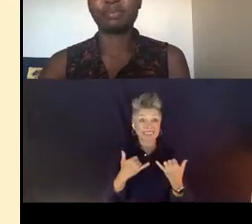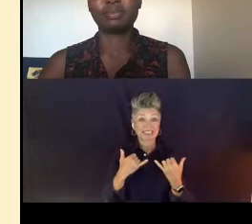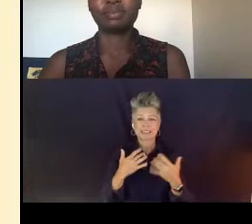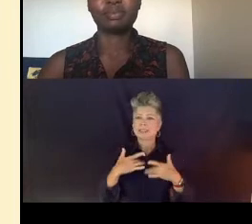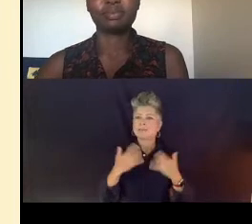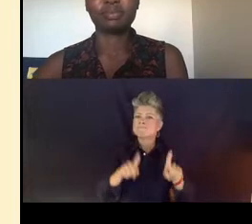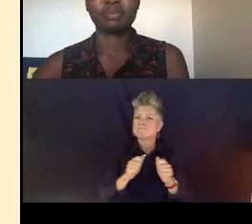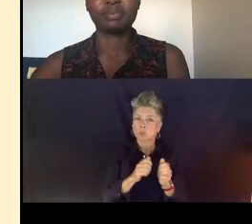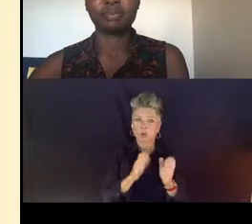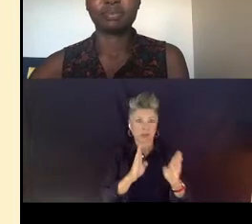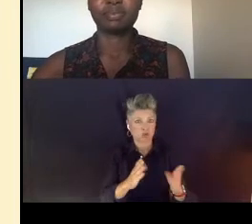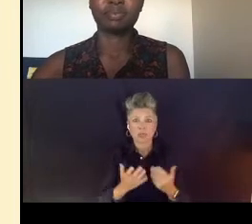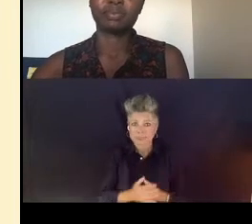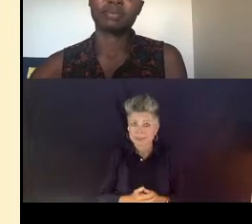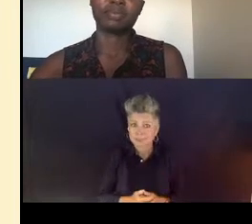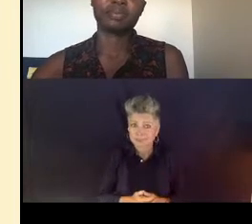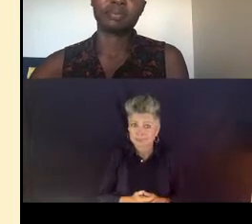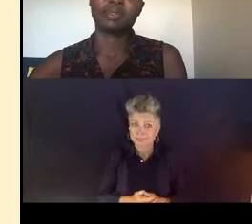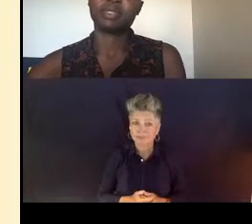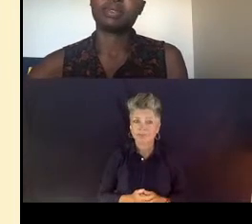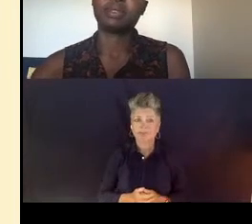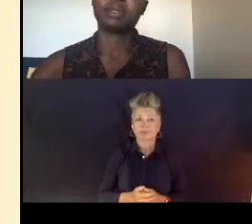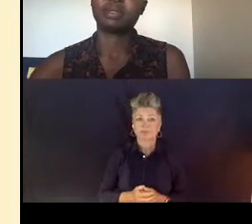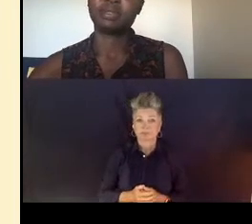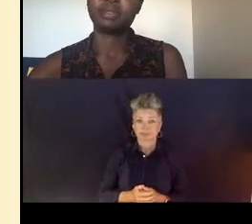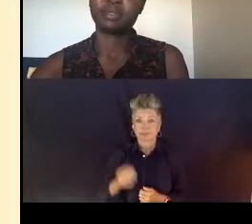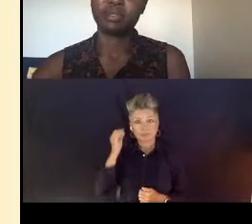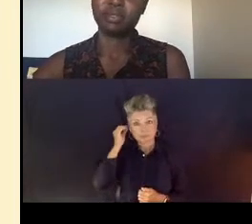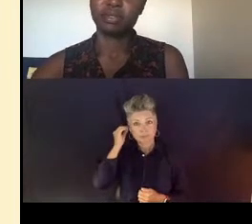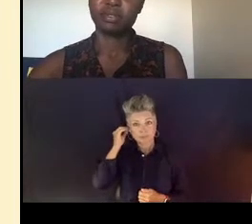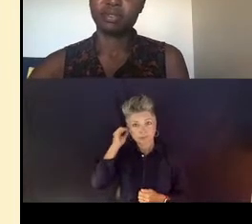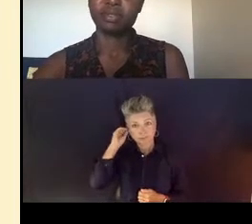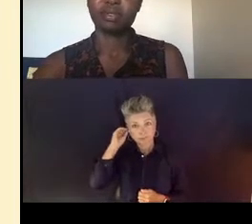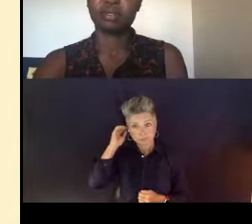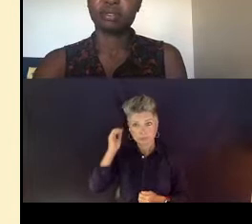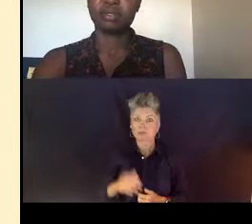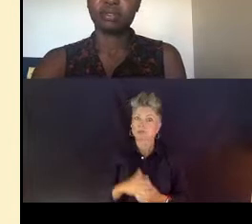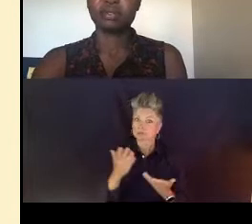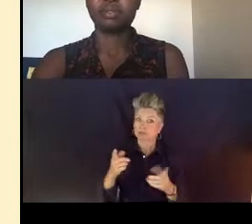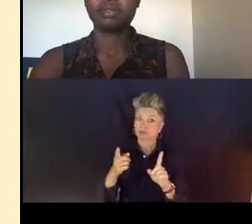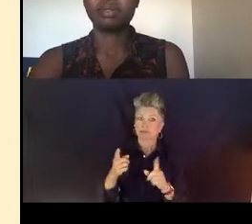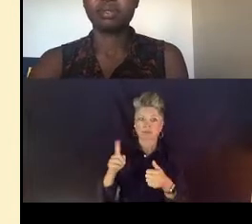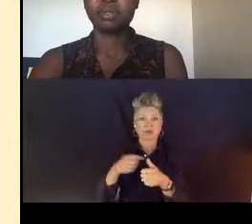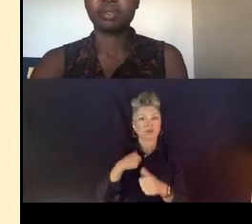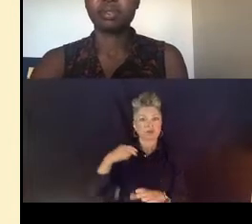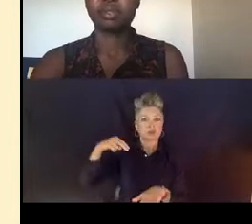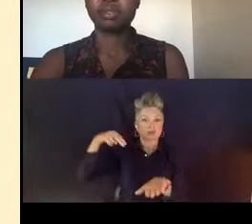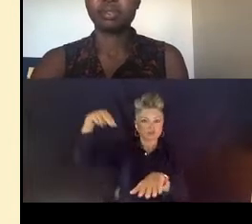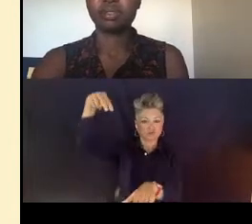our streets. And so I'll start off. This is an aerial view